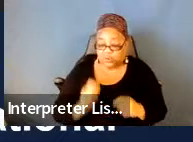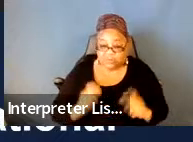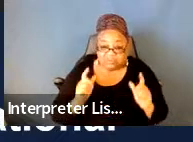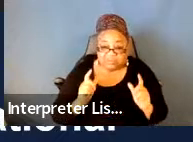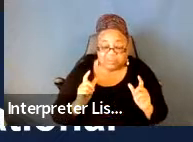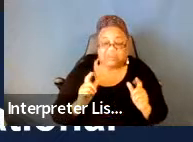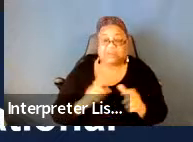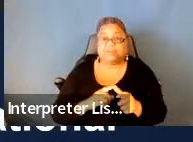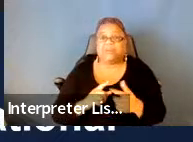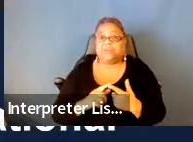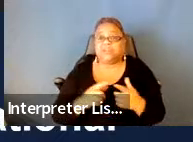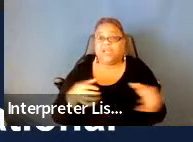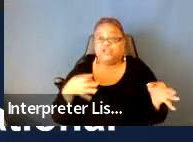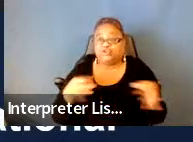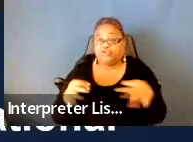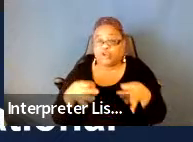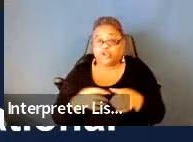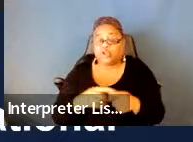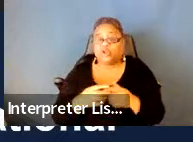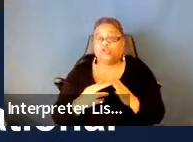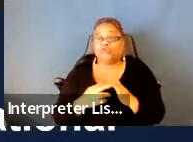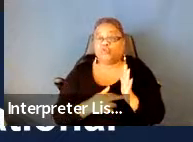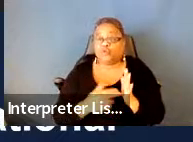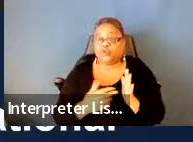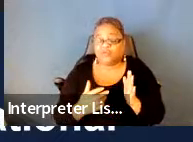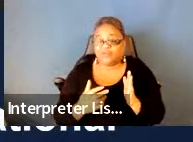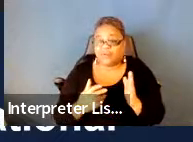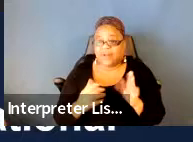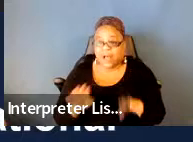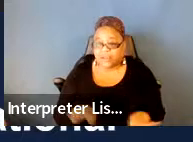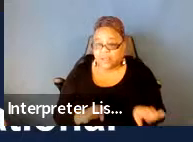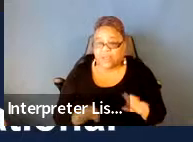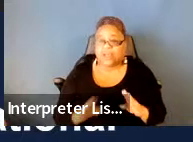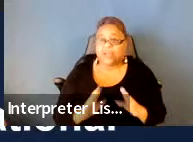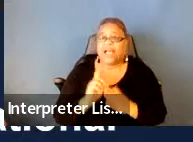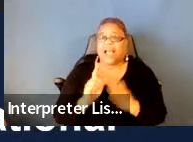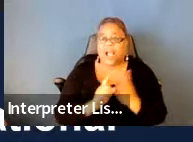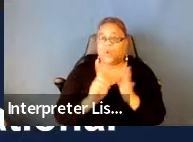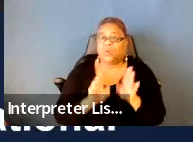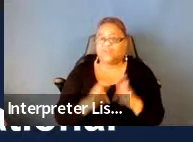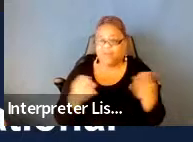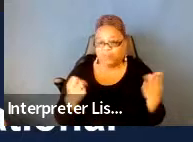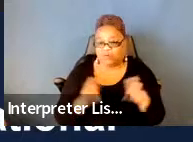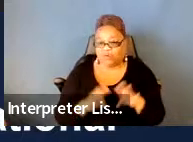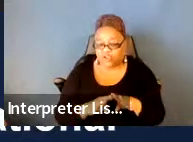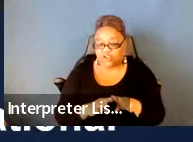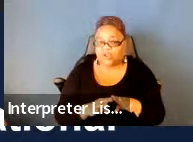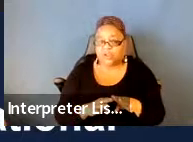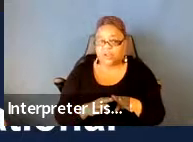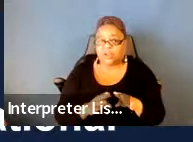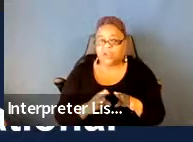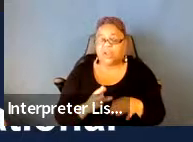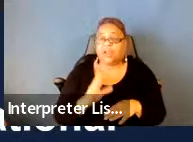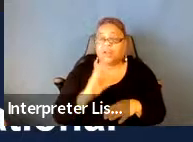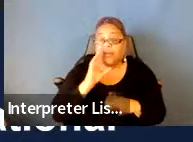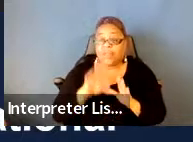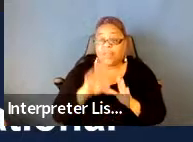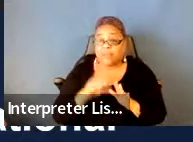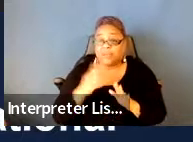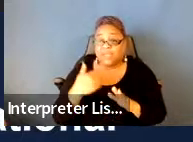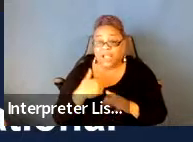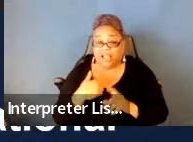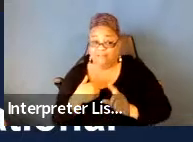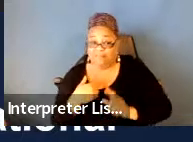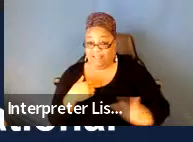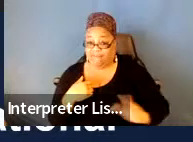of conduct or hours of operation. The image that I have here on the left shows an airport